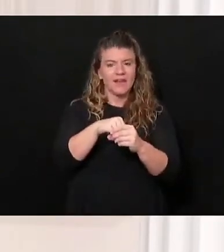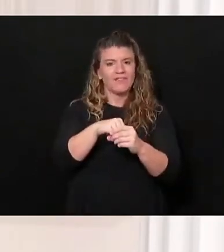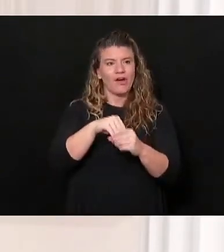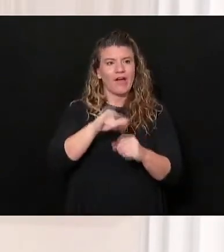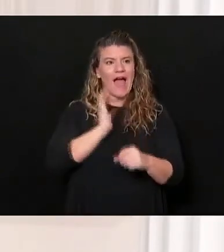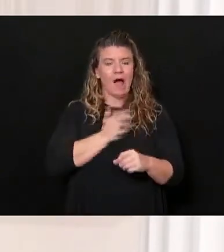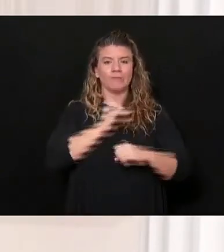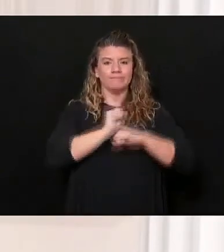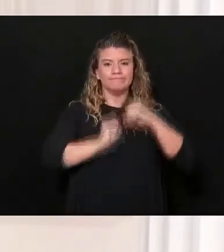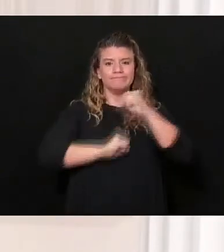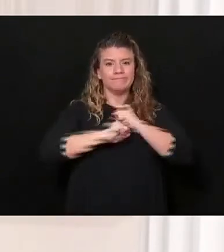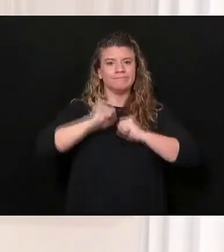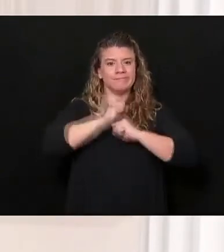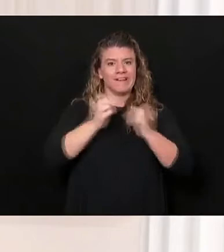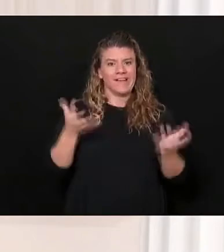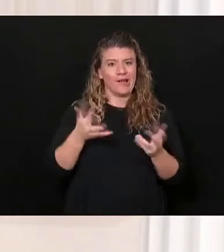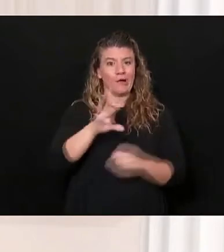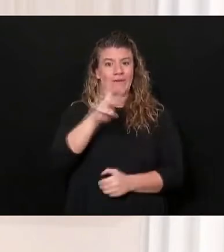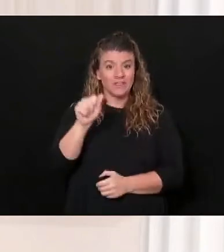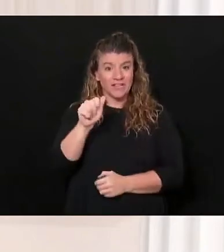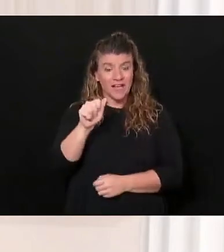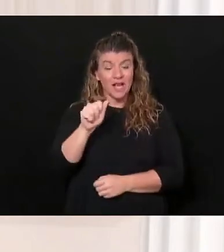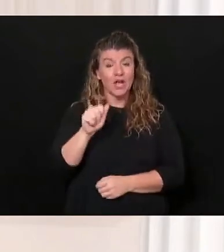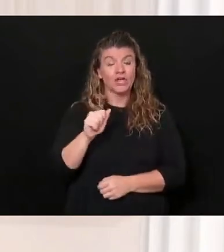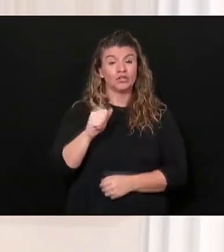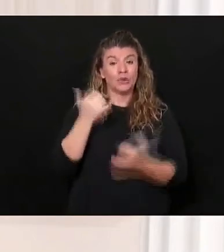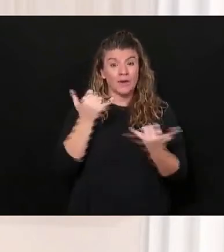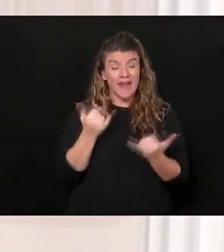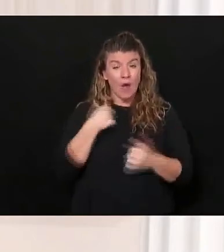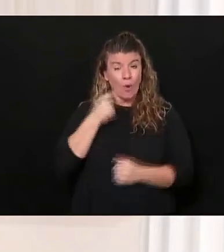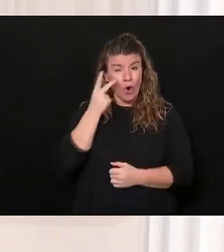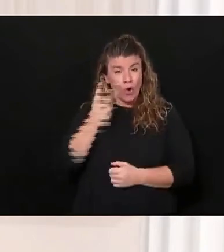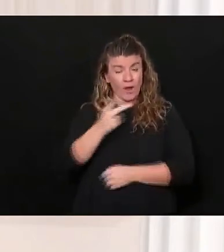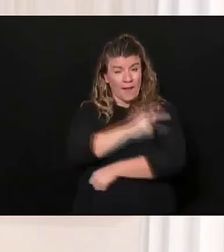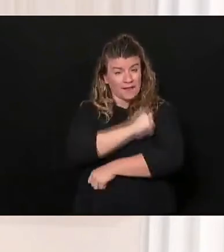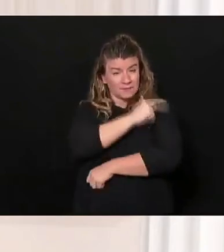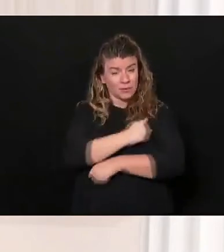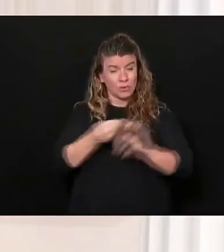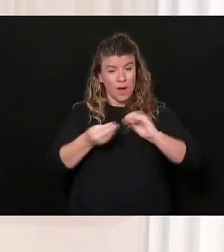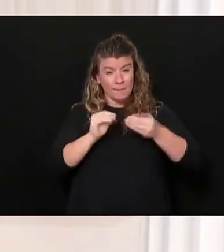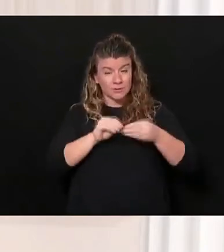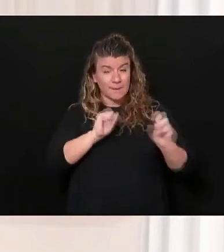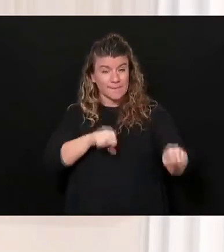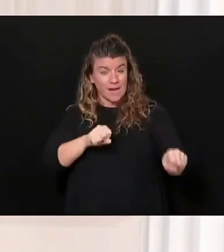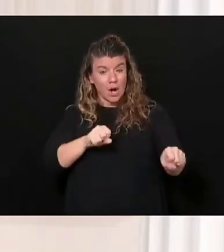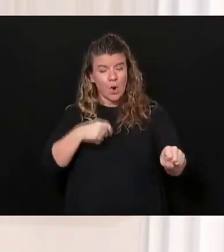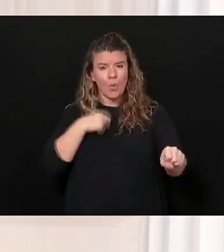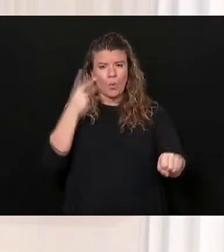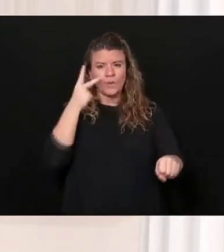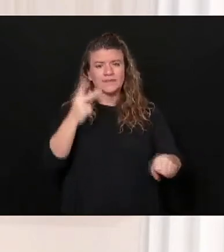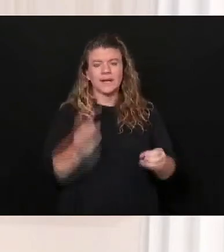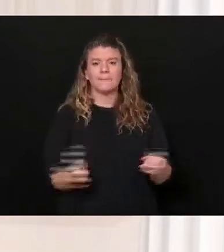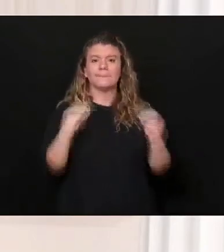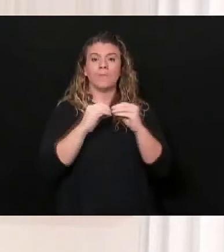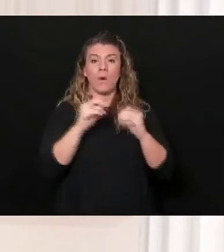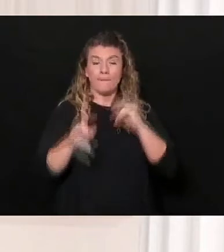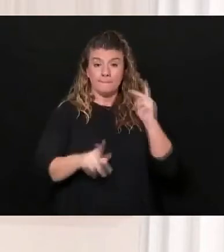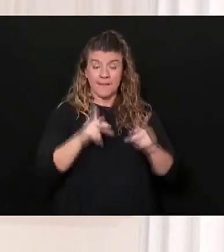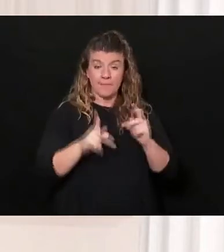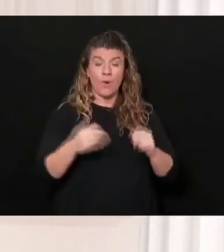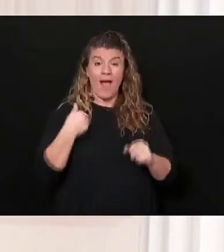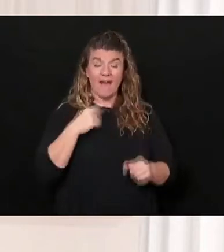ecosystem in the state of West Virginia. So as we look at hospital capacity, we see that there's more people with COVID,